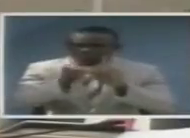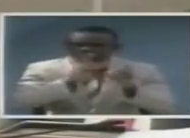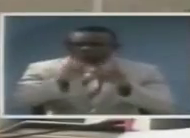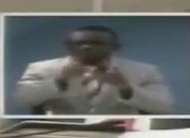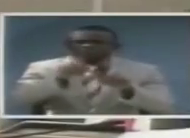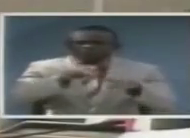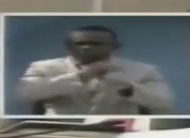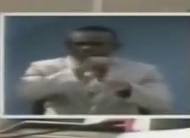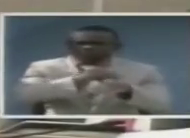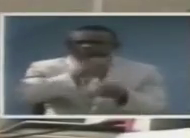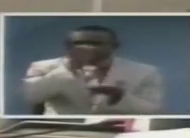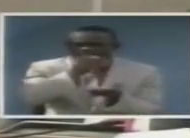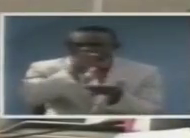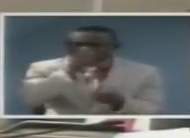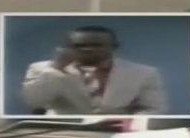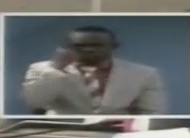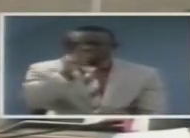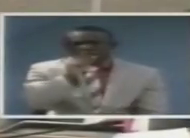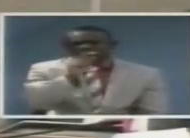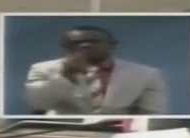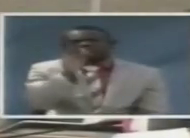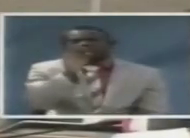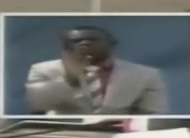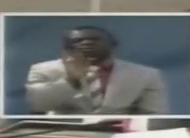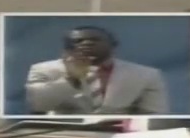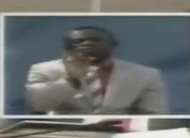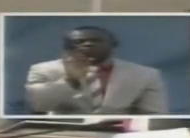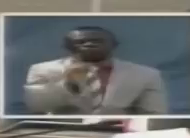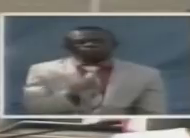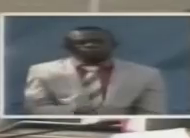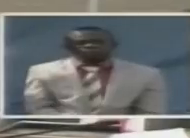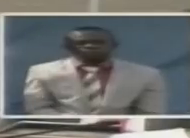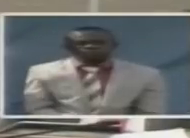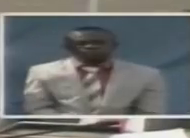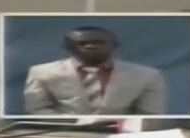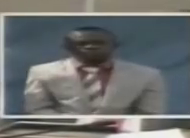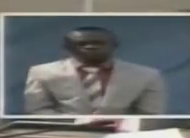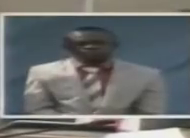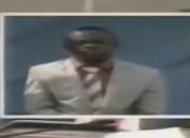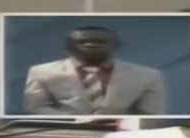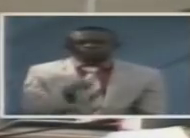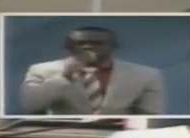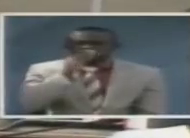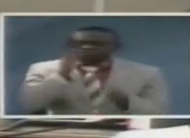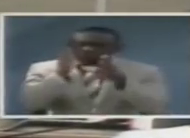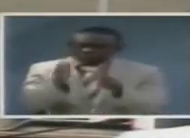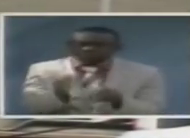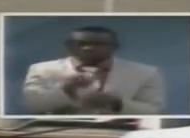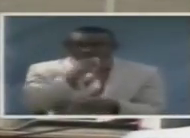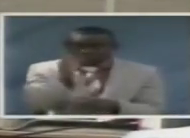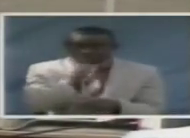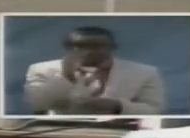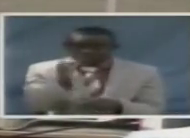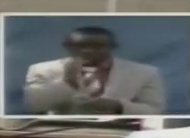the motion of supply on the 2018 national budget. Mr. Speaker, on Friday,